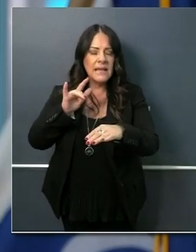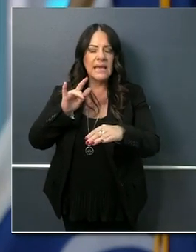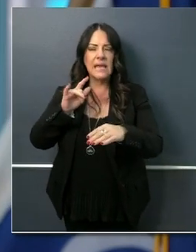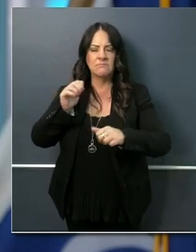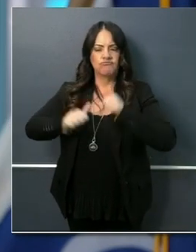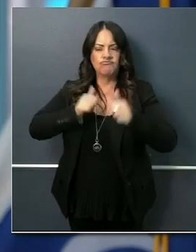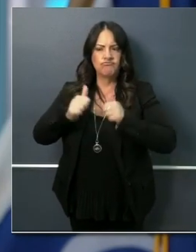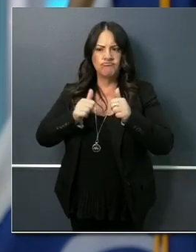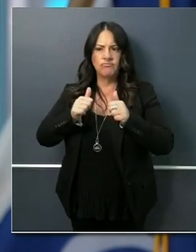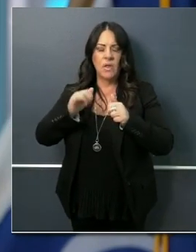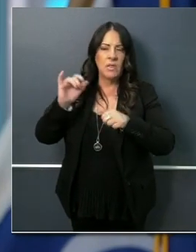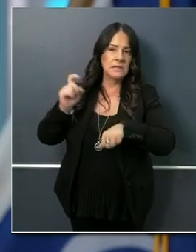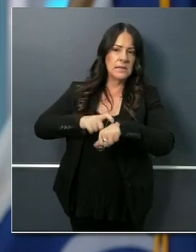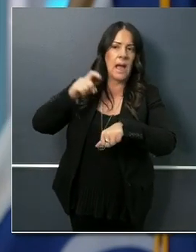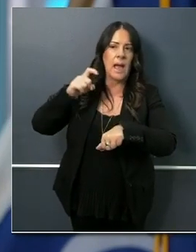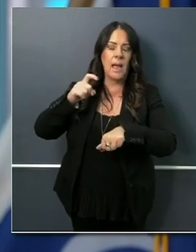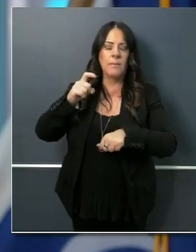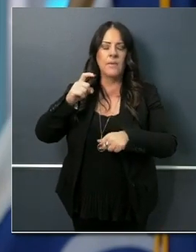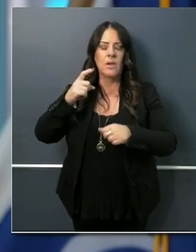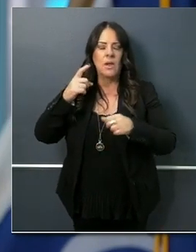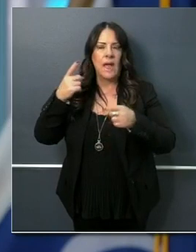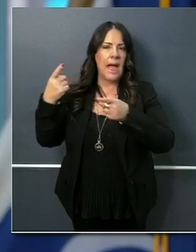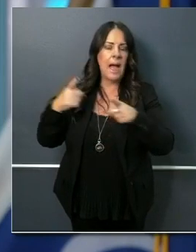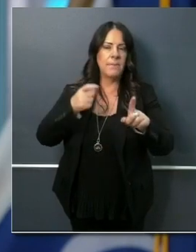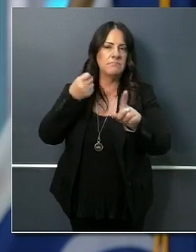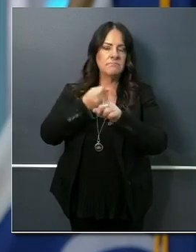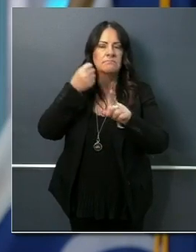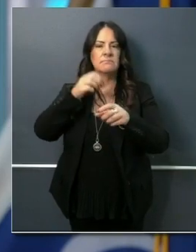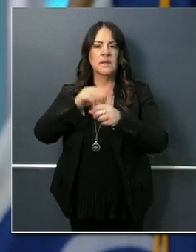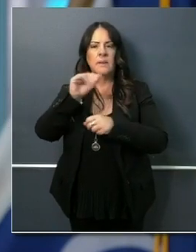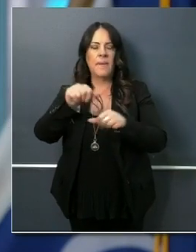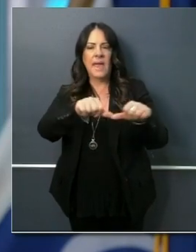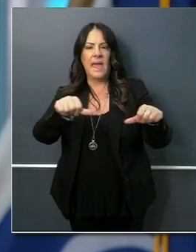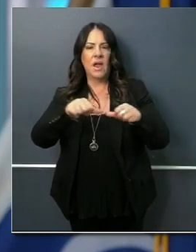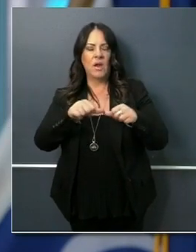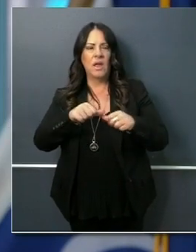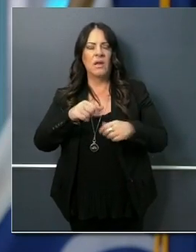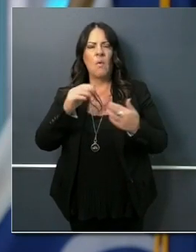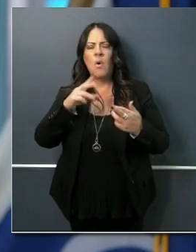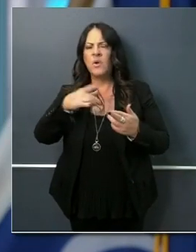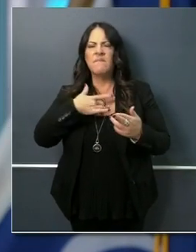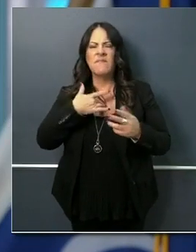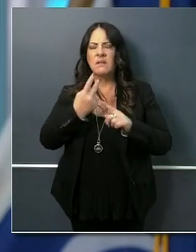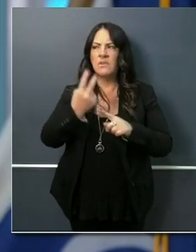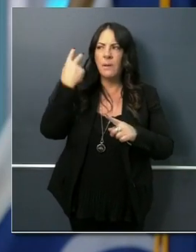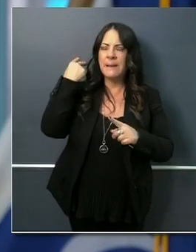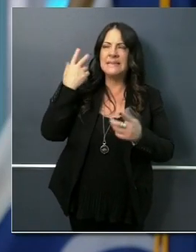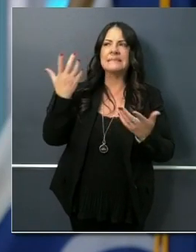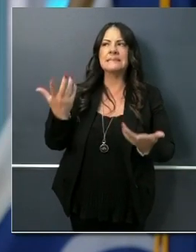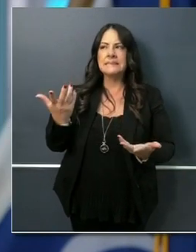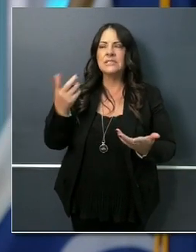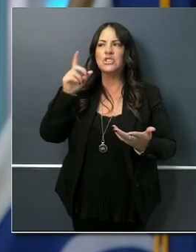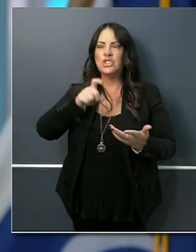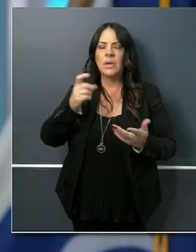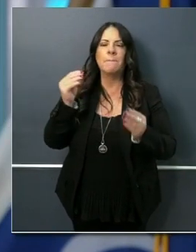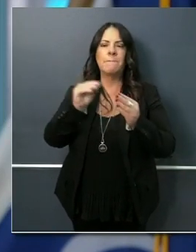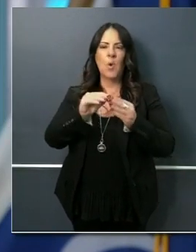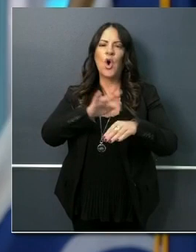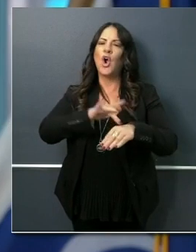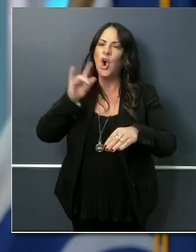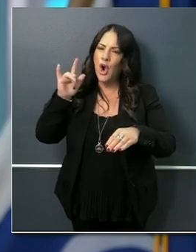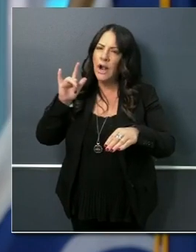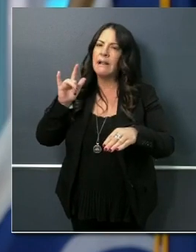that we saw from the Bay Area? And then I wonder if you, looking back at lessons learned, if you feel the state could have, been a little